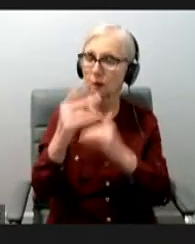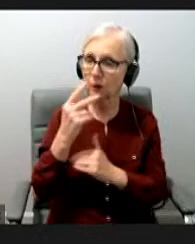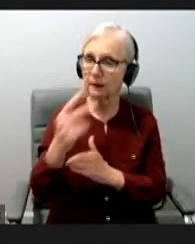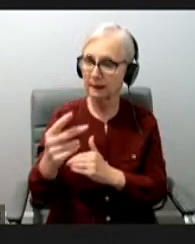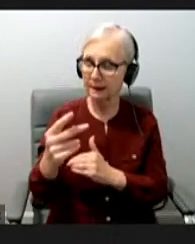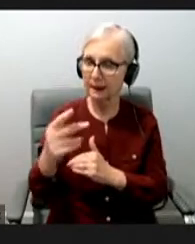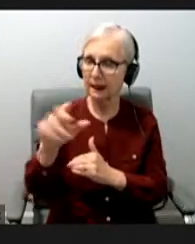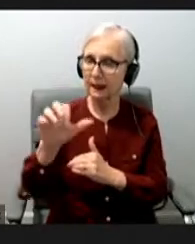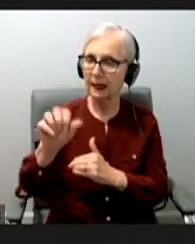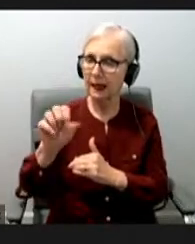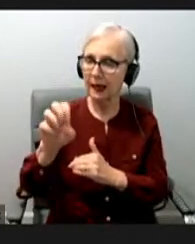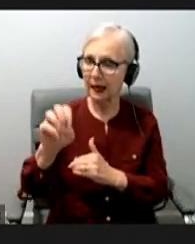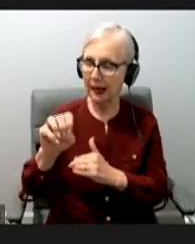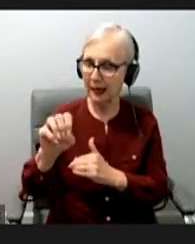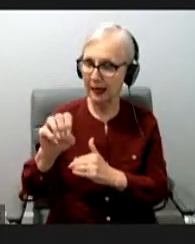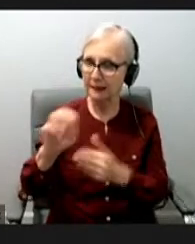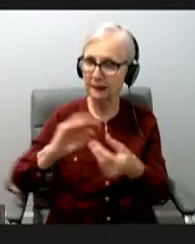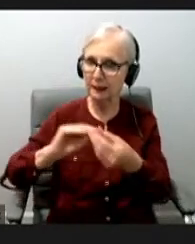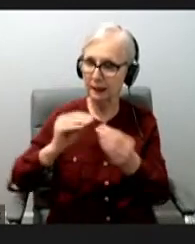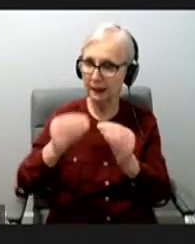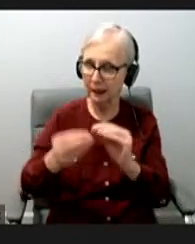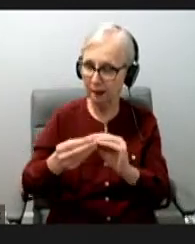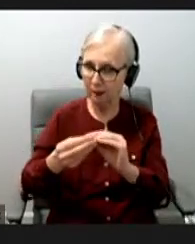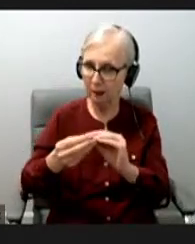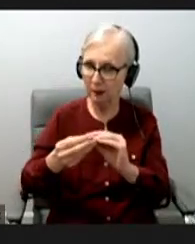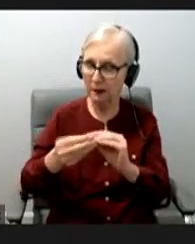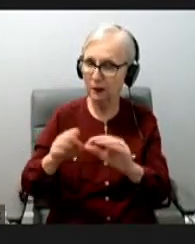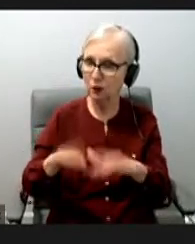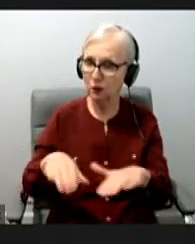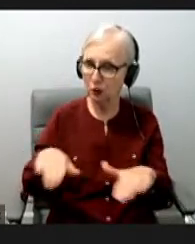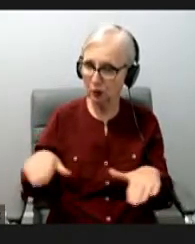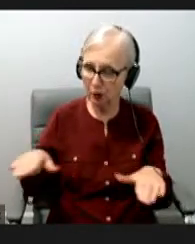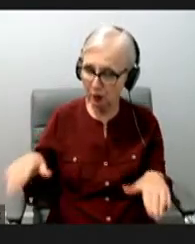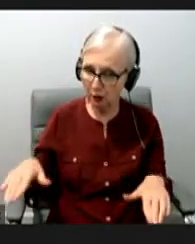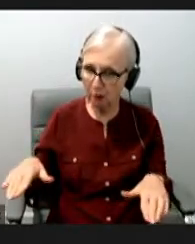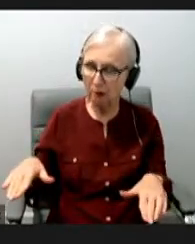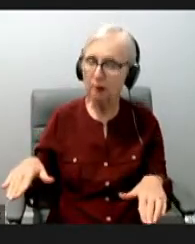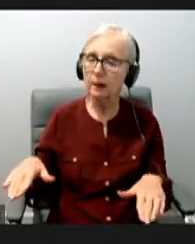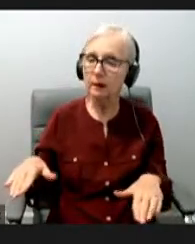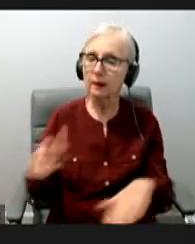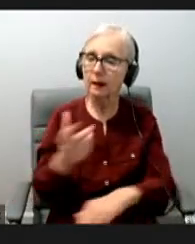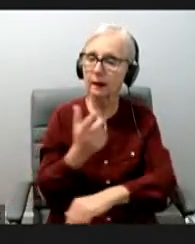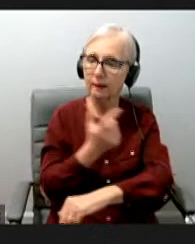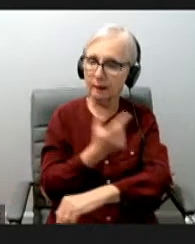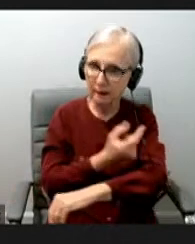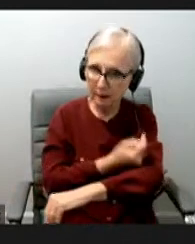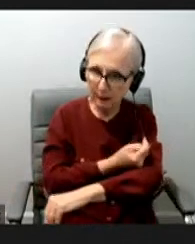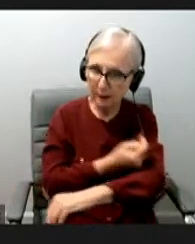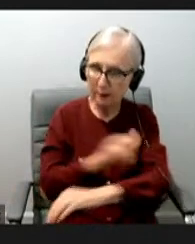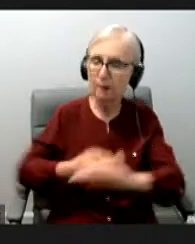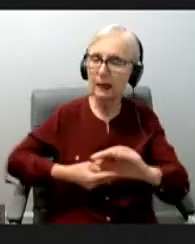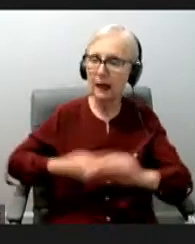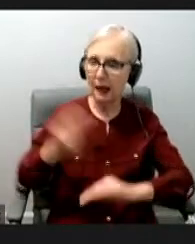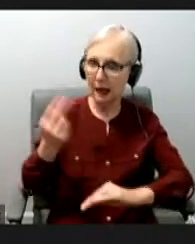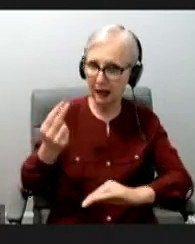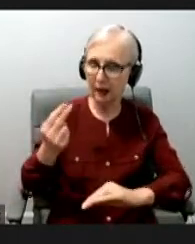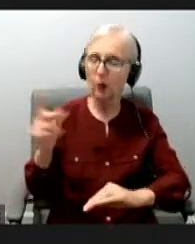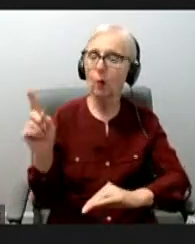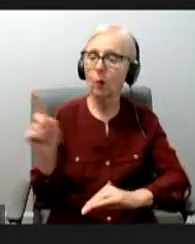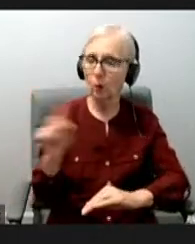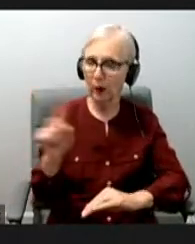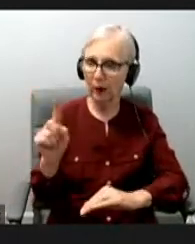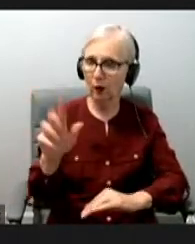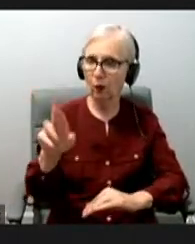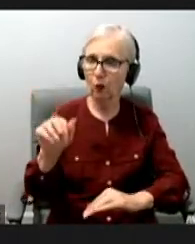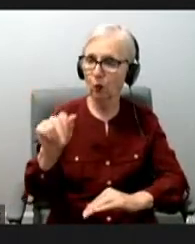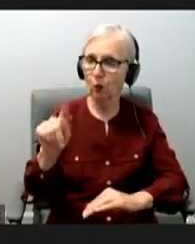case rates among the pediatric population that is vaccine eligible tend to be higher in those counties where the vaccination rate among